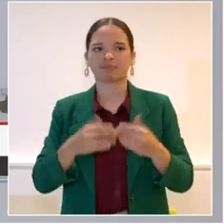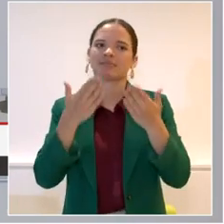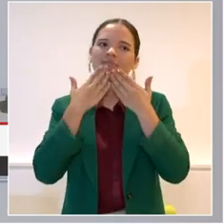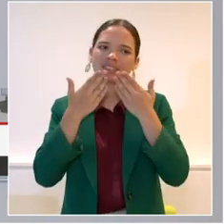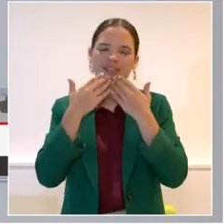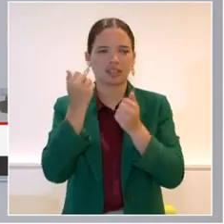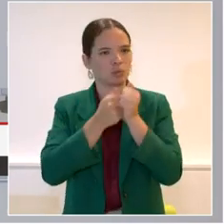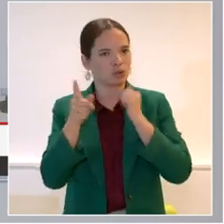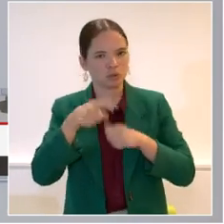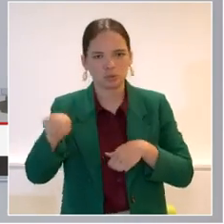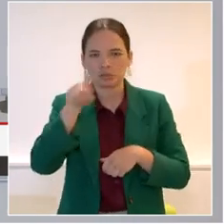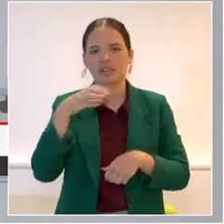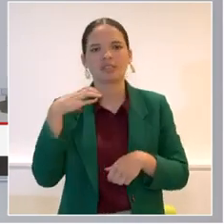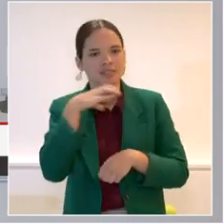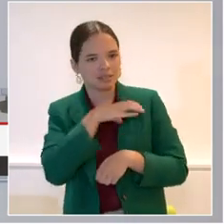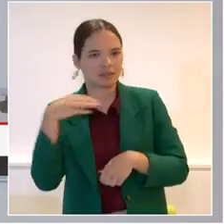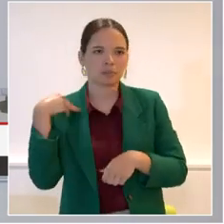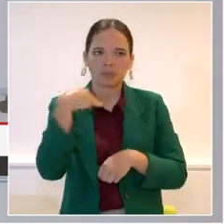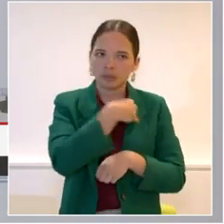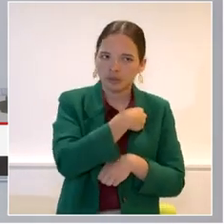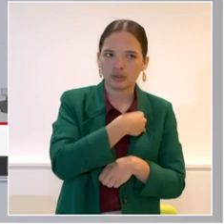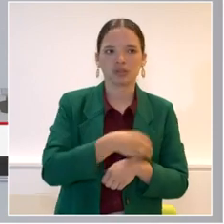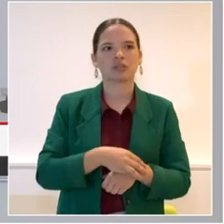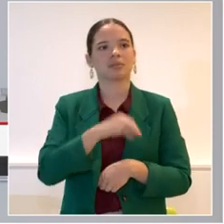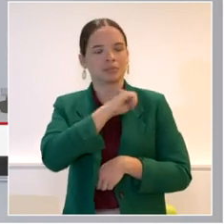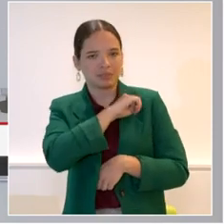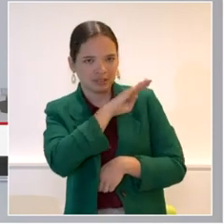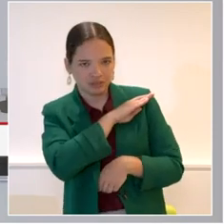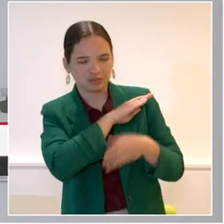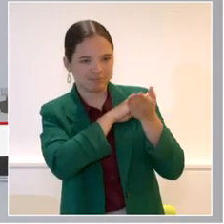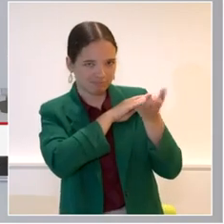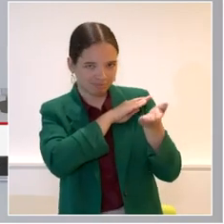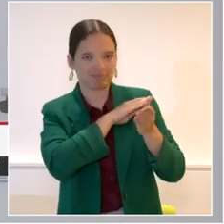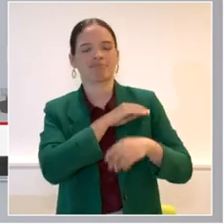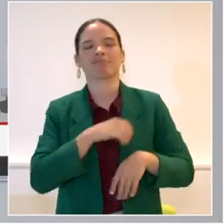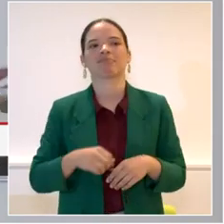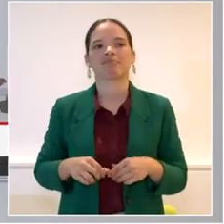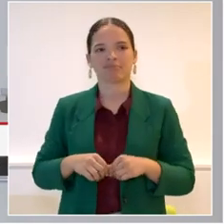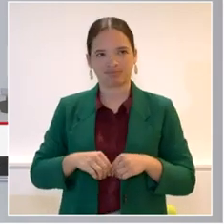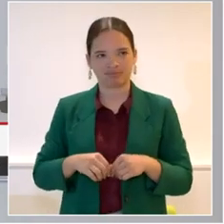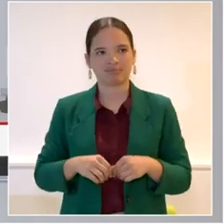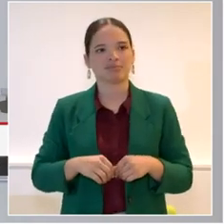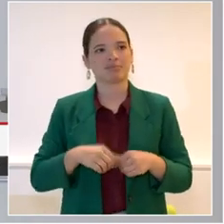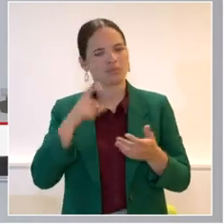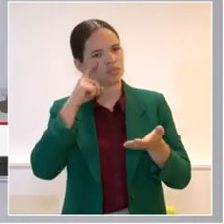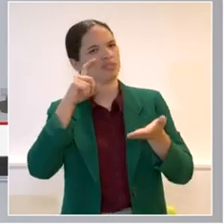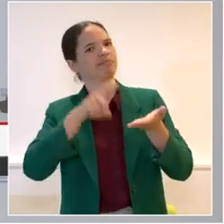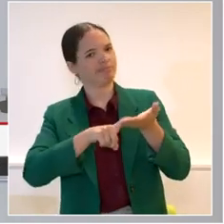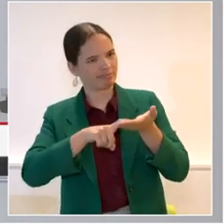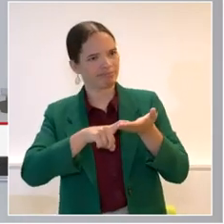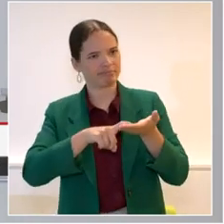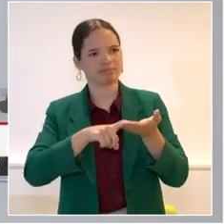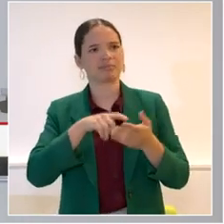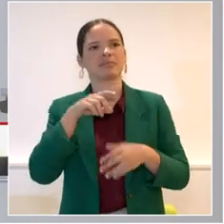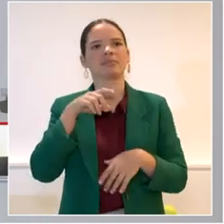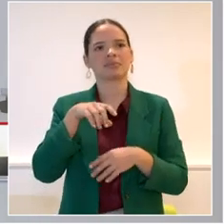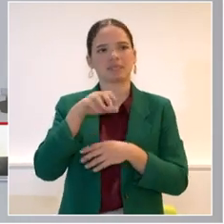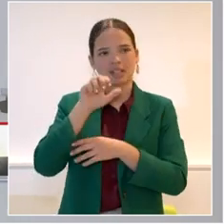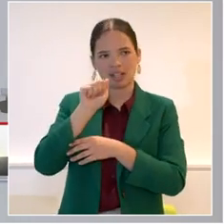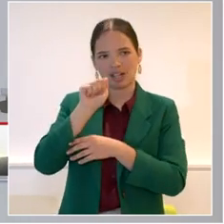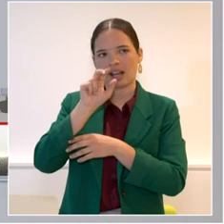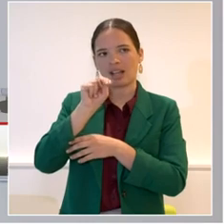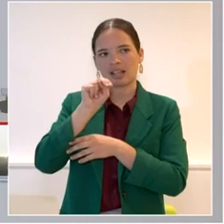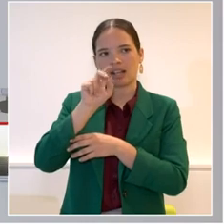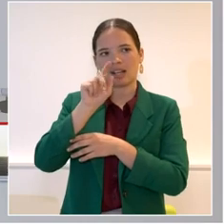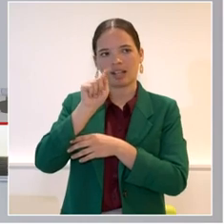and Councilmember Louis George, and I definitely acknowledge Anise Work for your gracious introduction